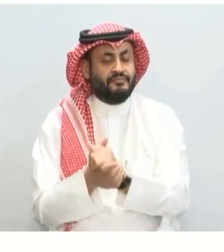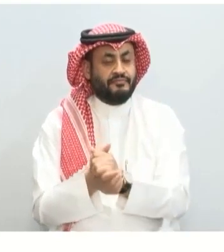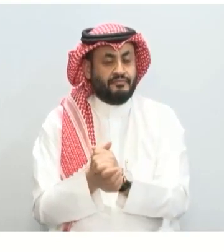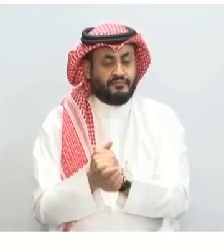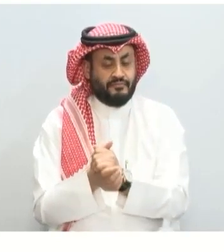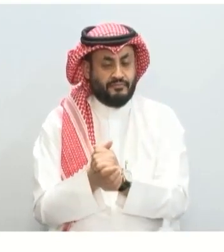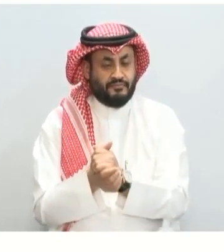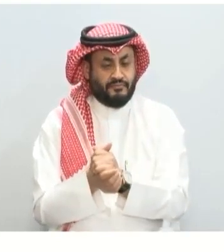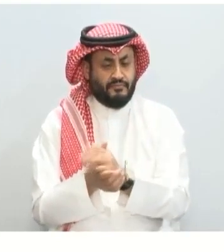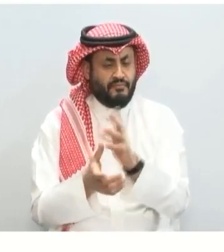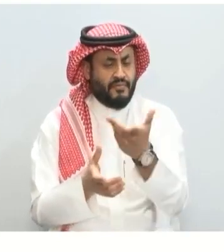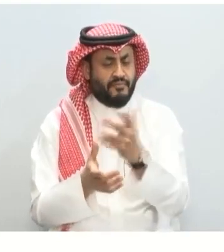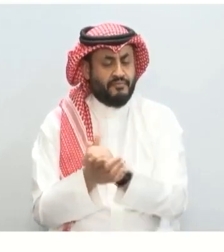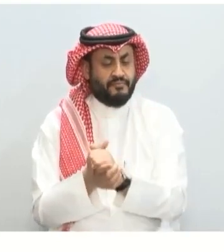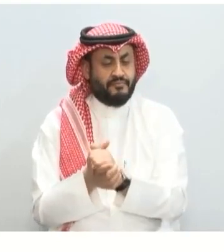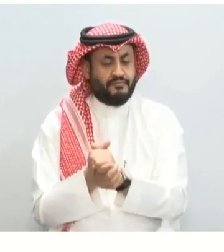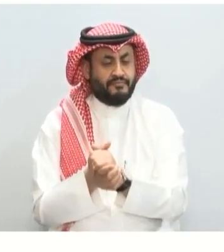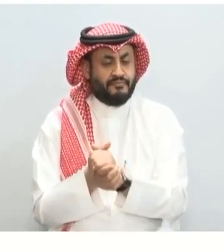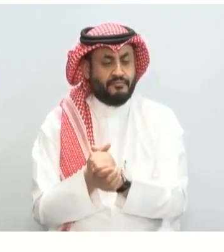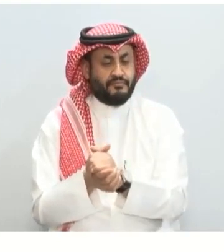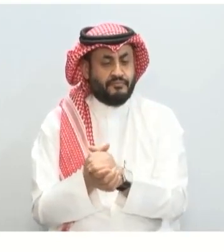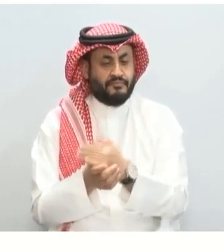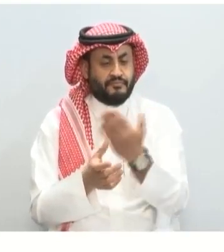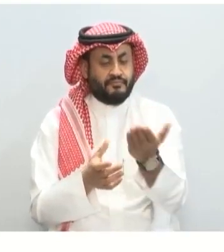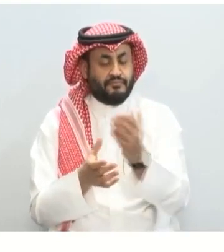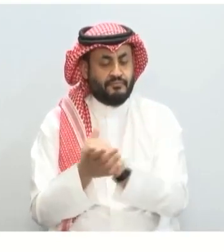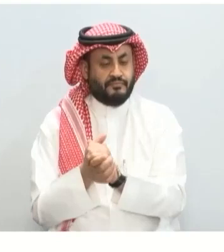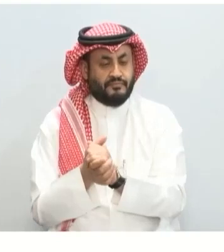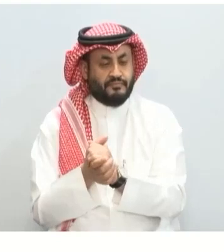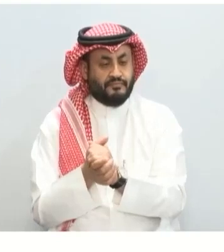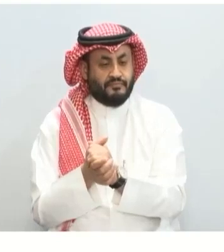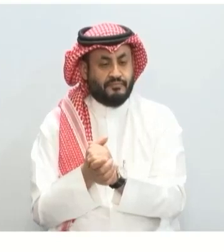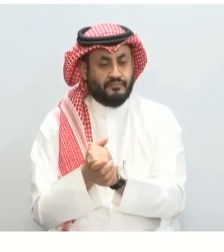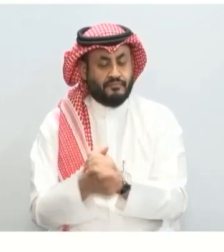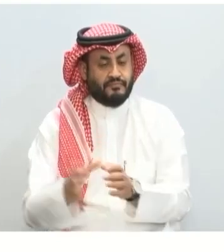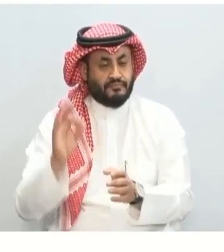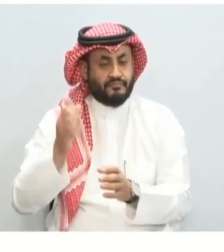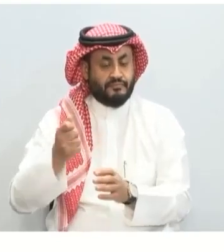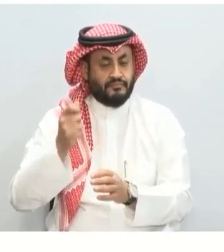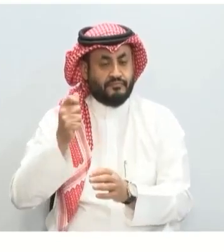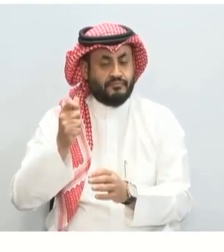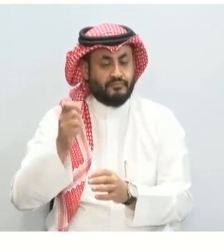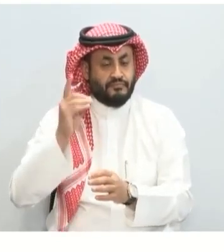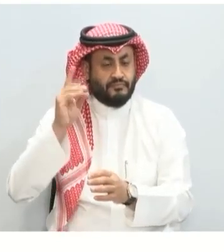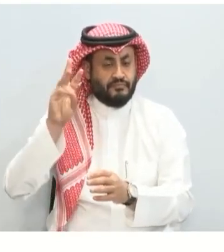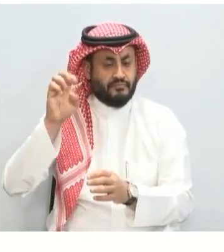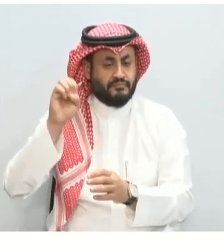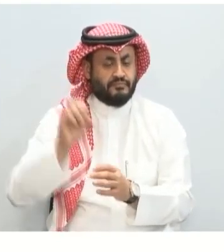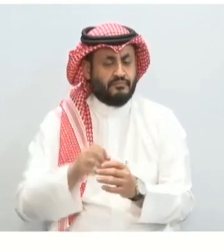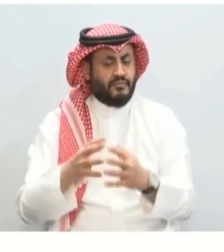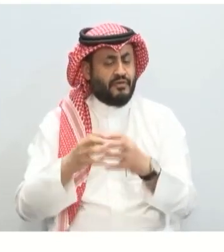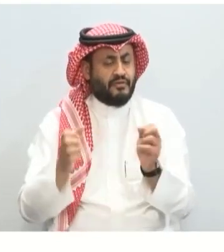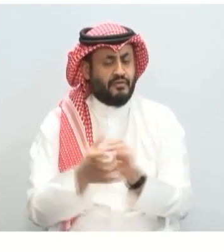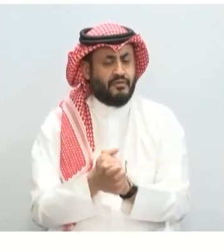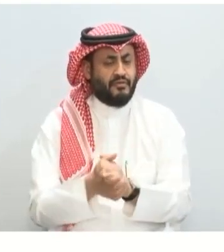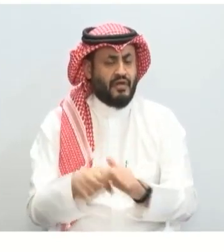it up in no time. Who said this and why? So let's see the answer here. Fadwa says this, meaning that it didn't take